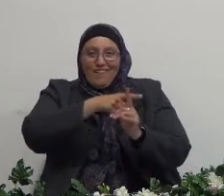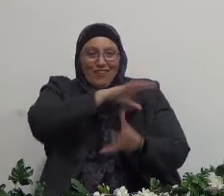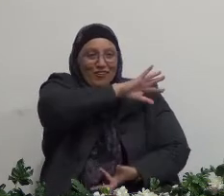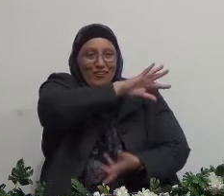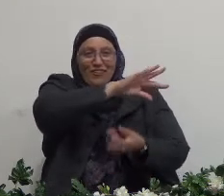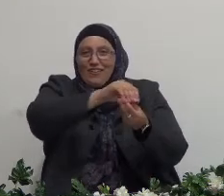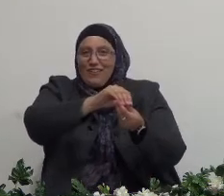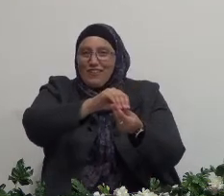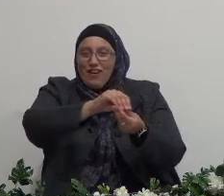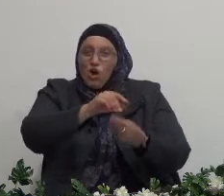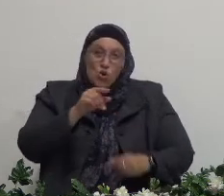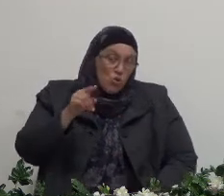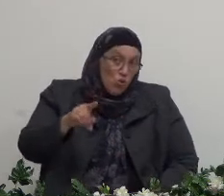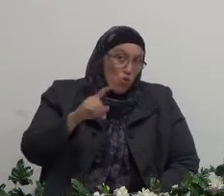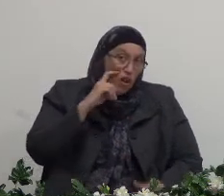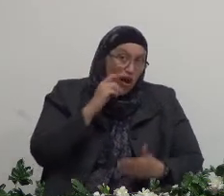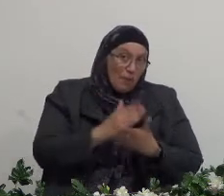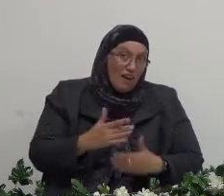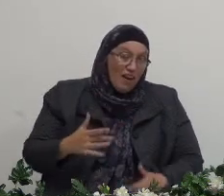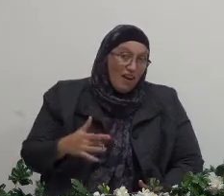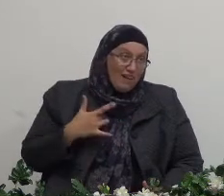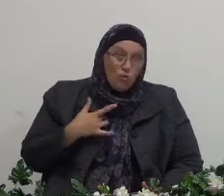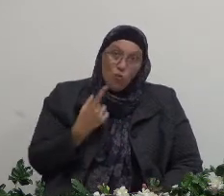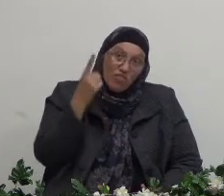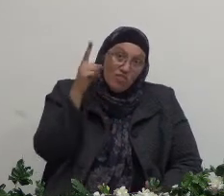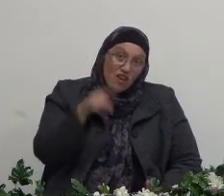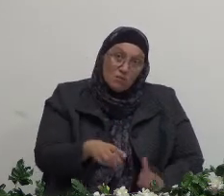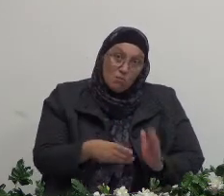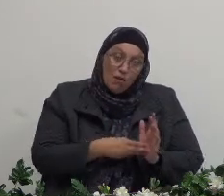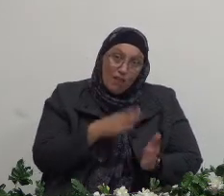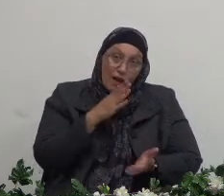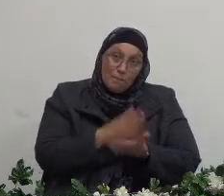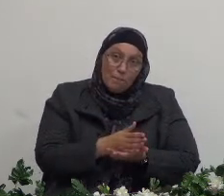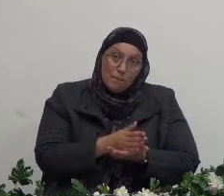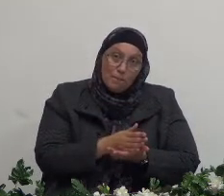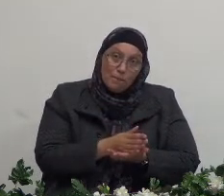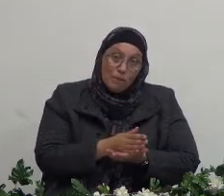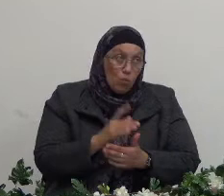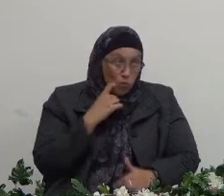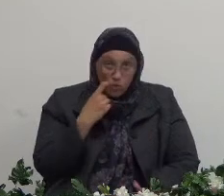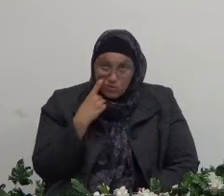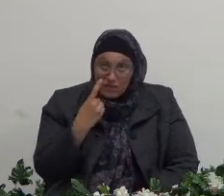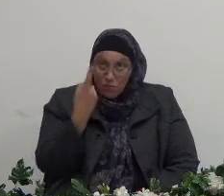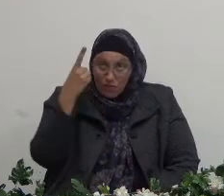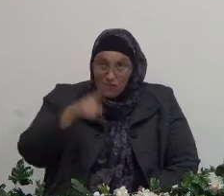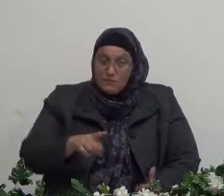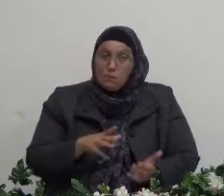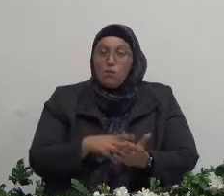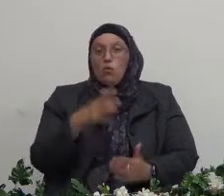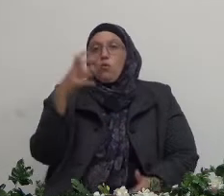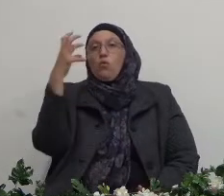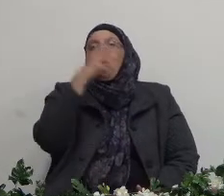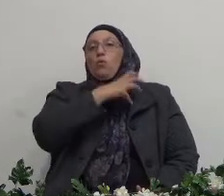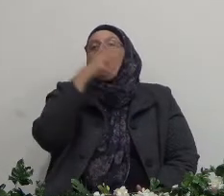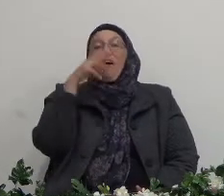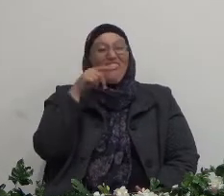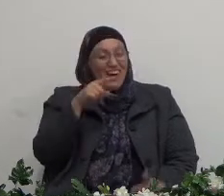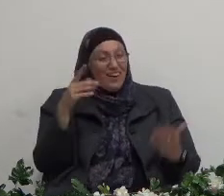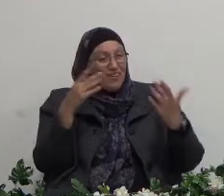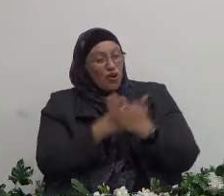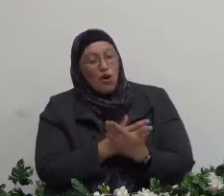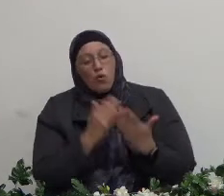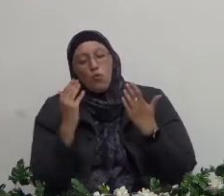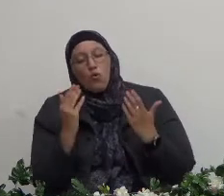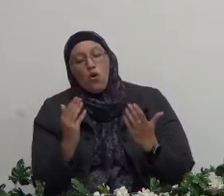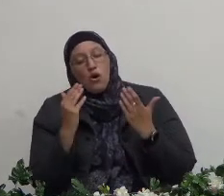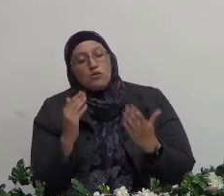live? How many of us will live to see 1,000 months? to be able to see 1,000